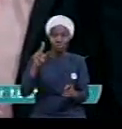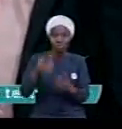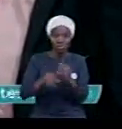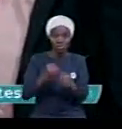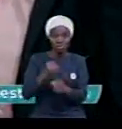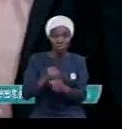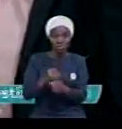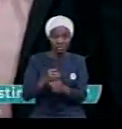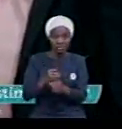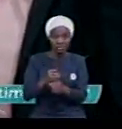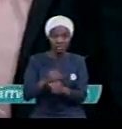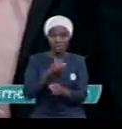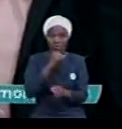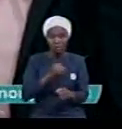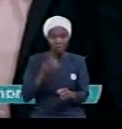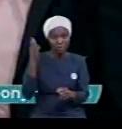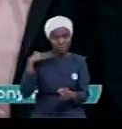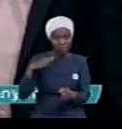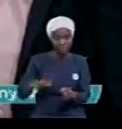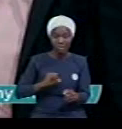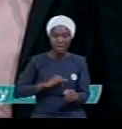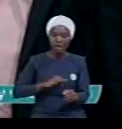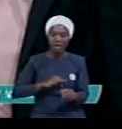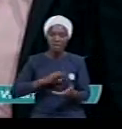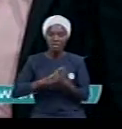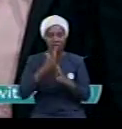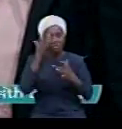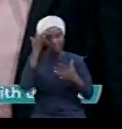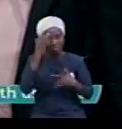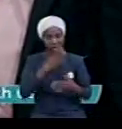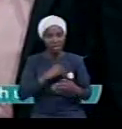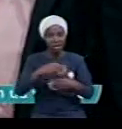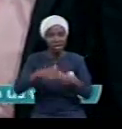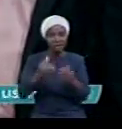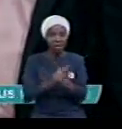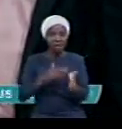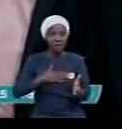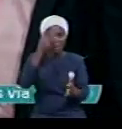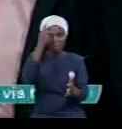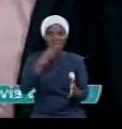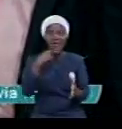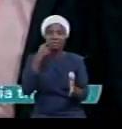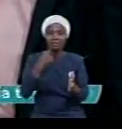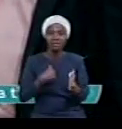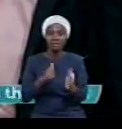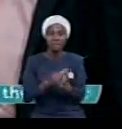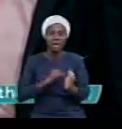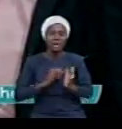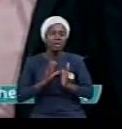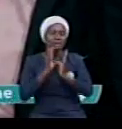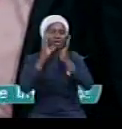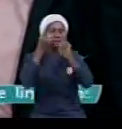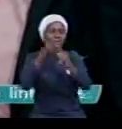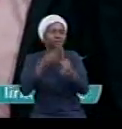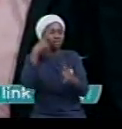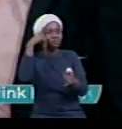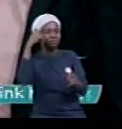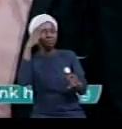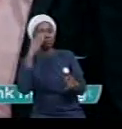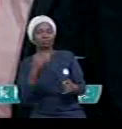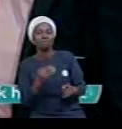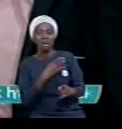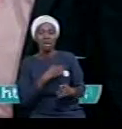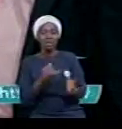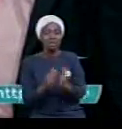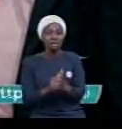sick. And after that, my parents said I shouted from my sleep. And that was